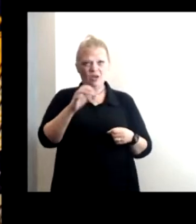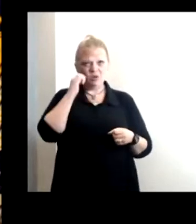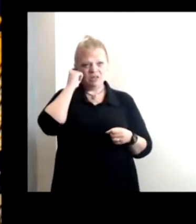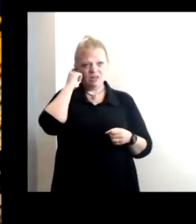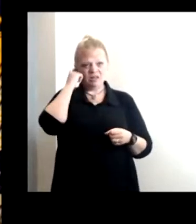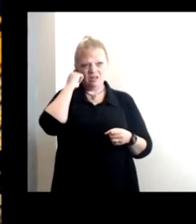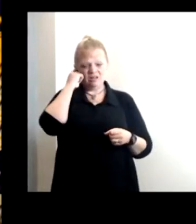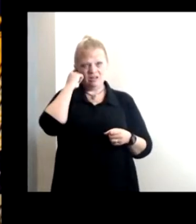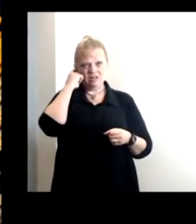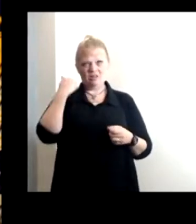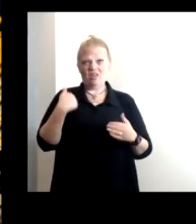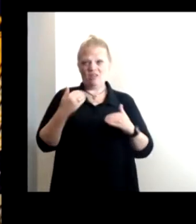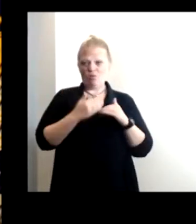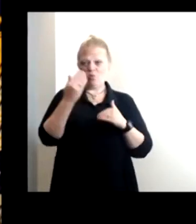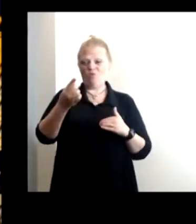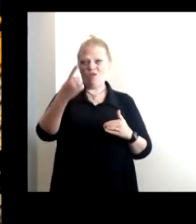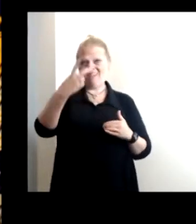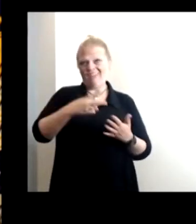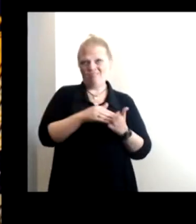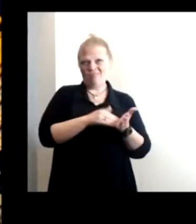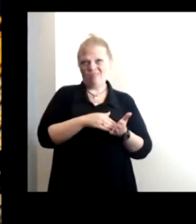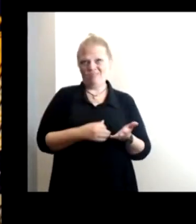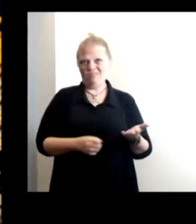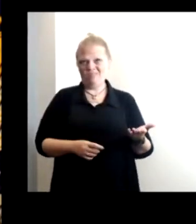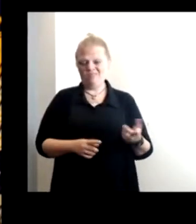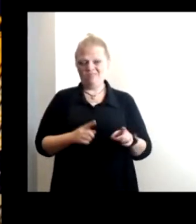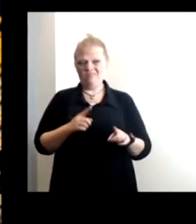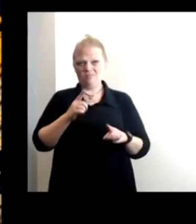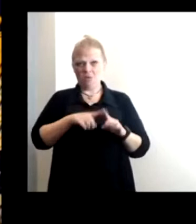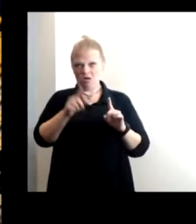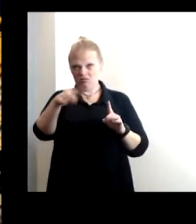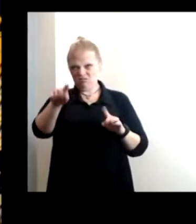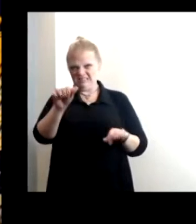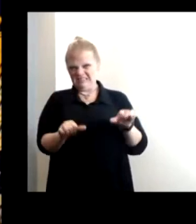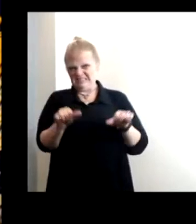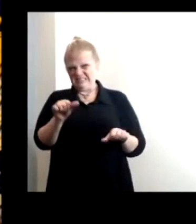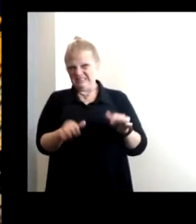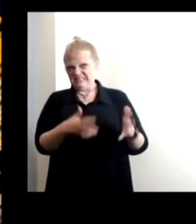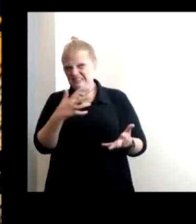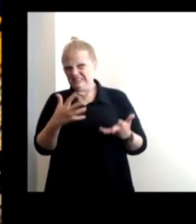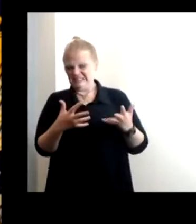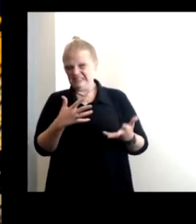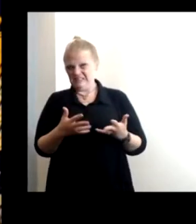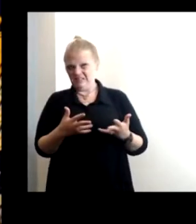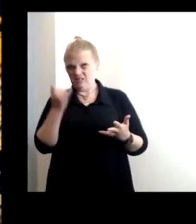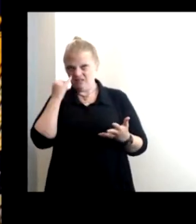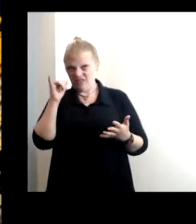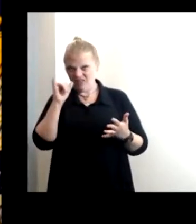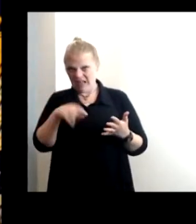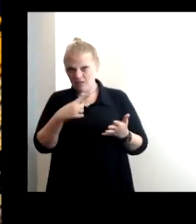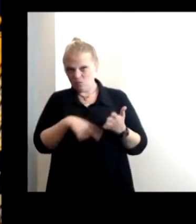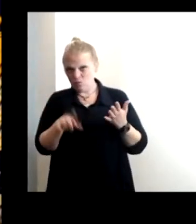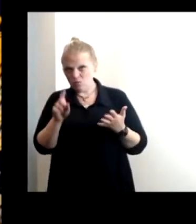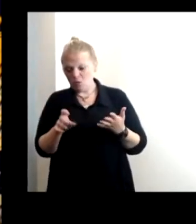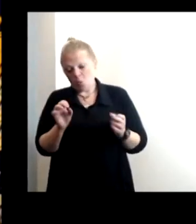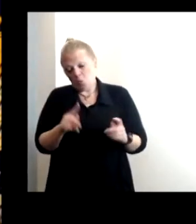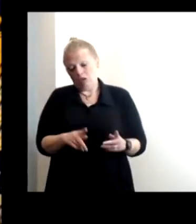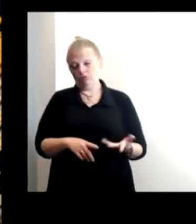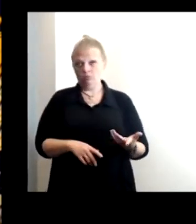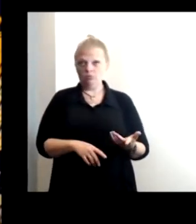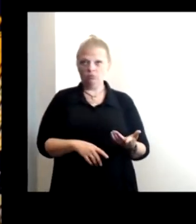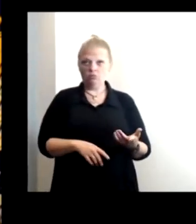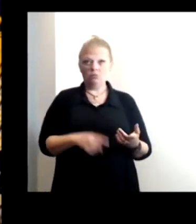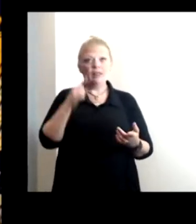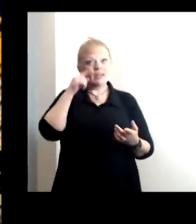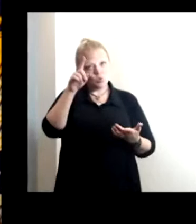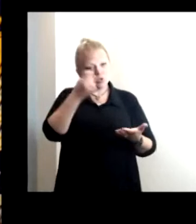over 500,000 have been vaccinated. But to those who are hesitant, if that's what it takes, okay. But I think the thing they need to do